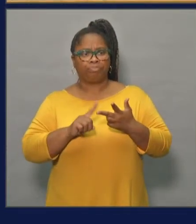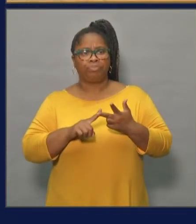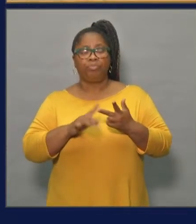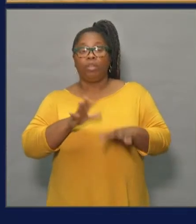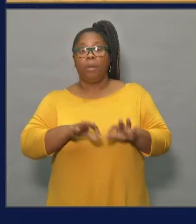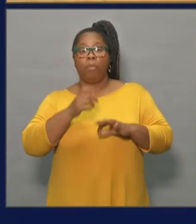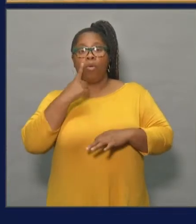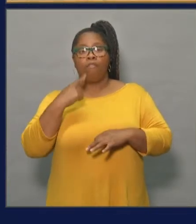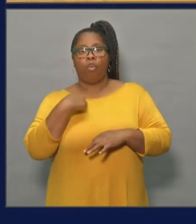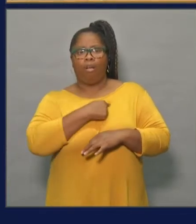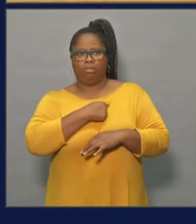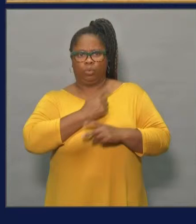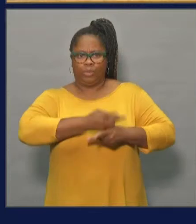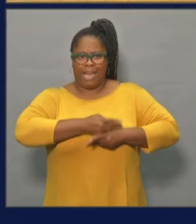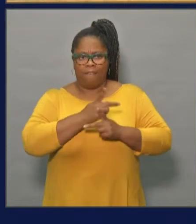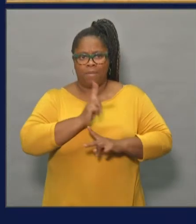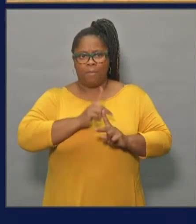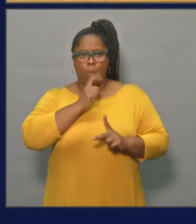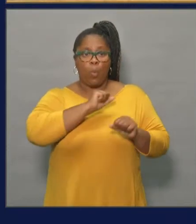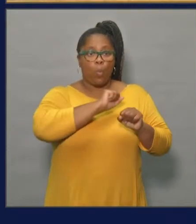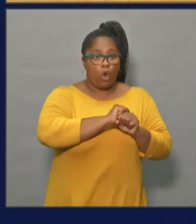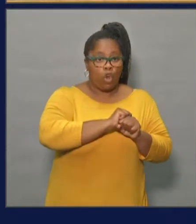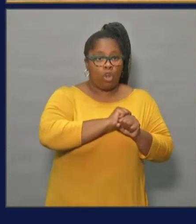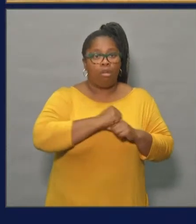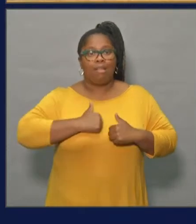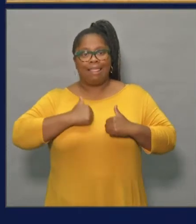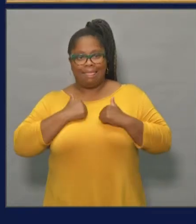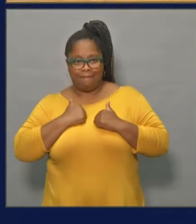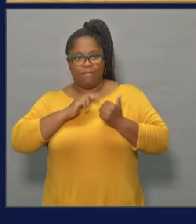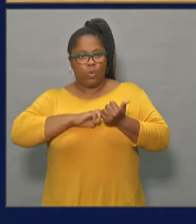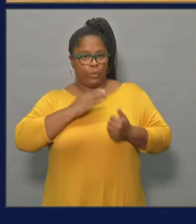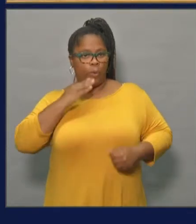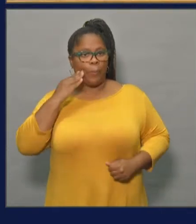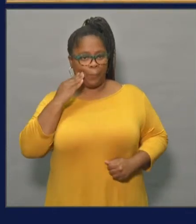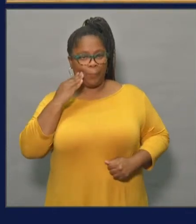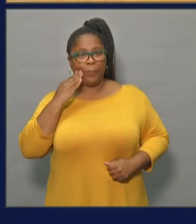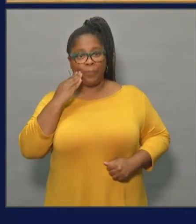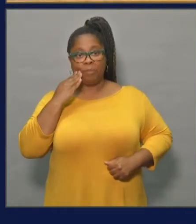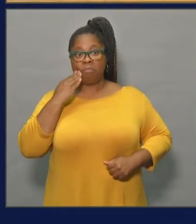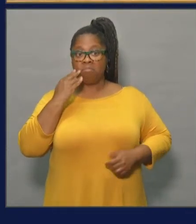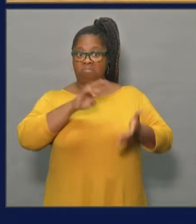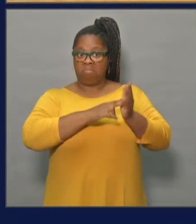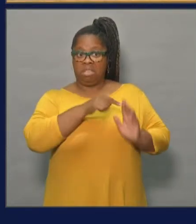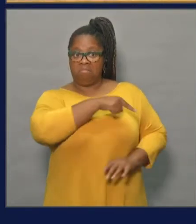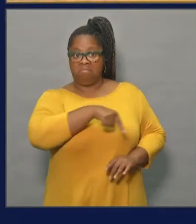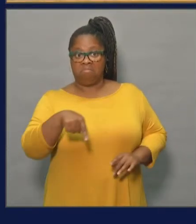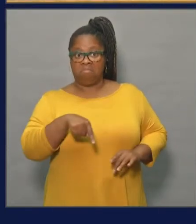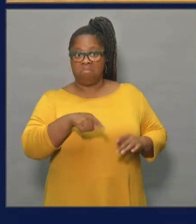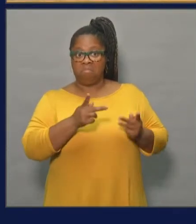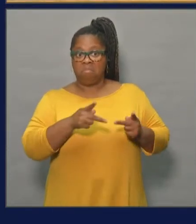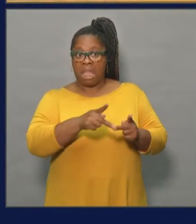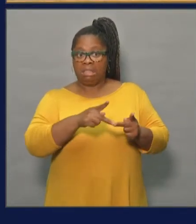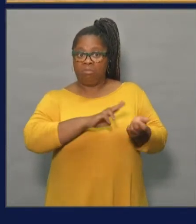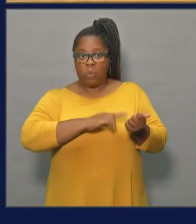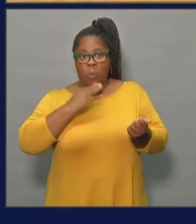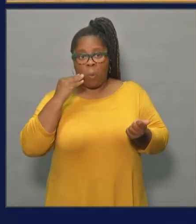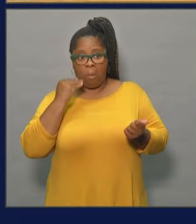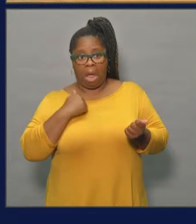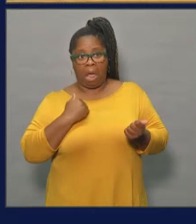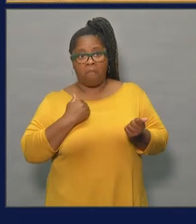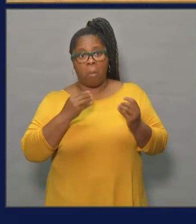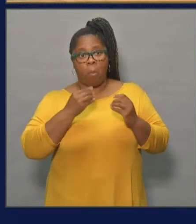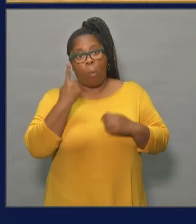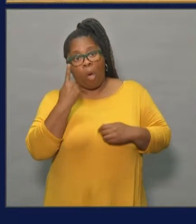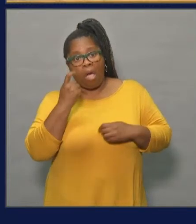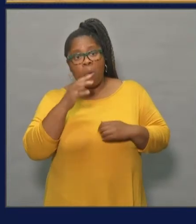and working in our nursing homes. So we will look at nursing facilities that have 1 or more COVID-19 cases and make